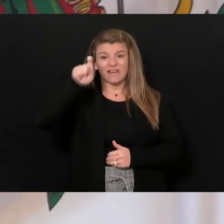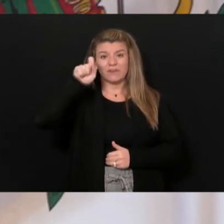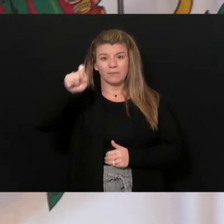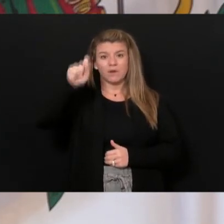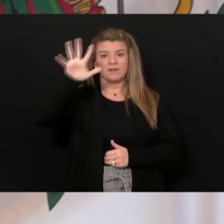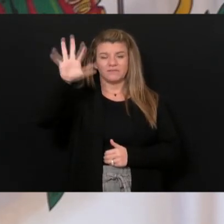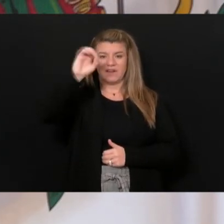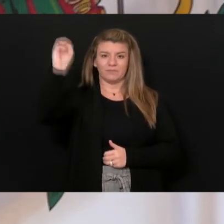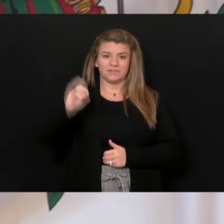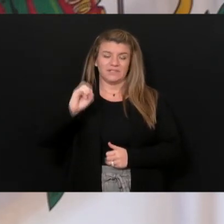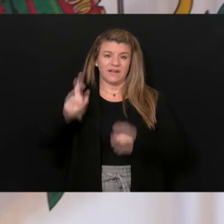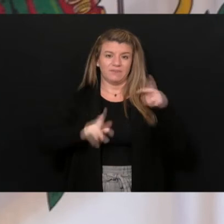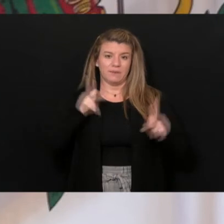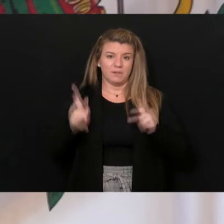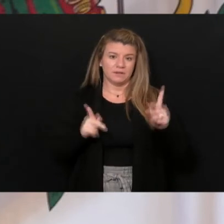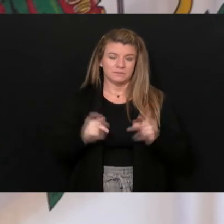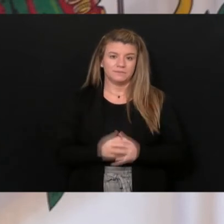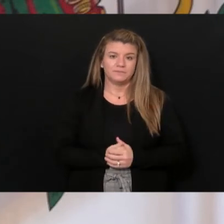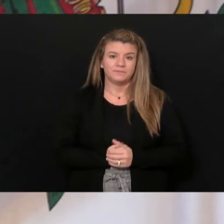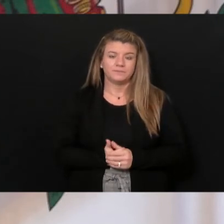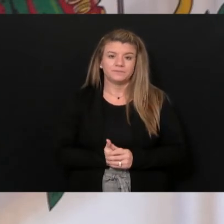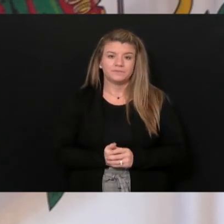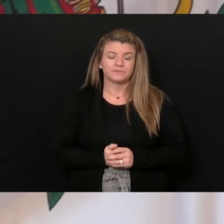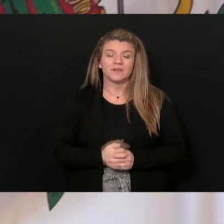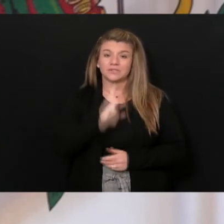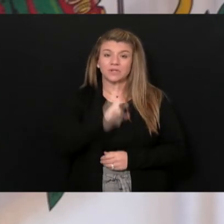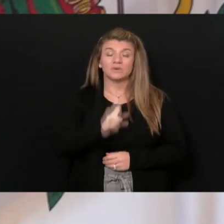77.5% of our people. So